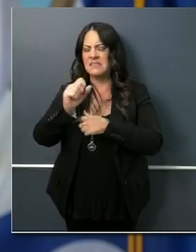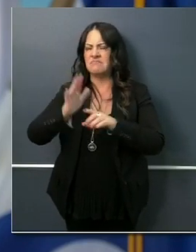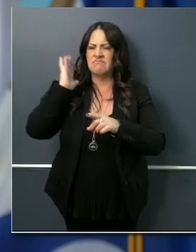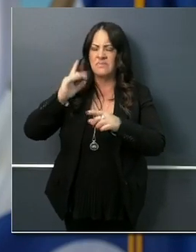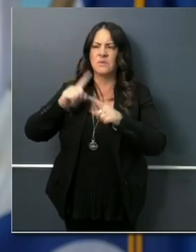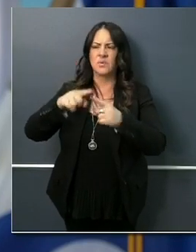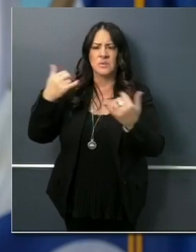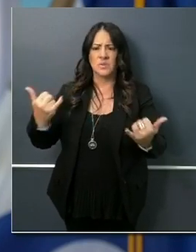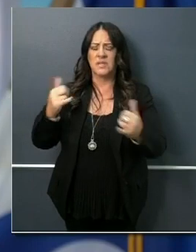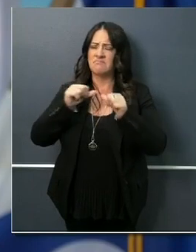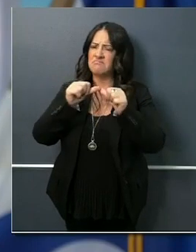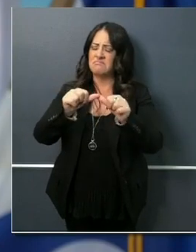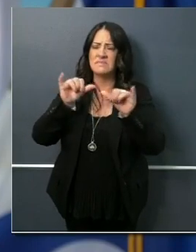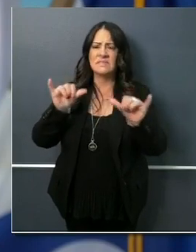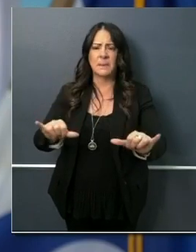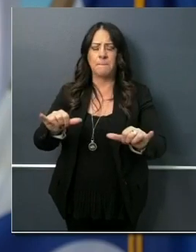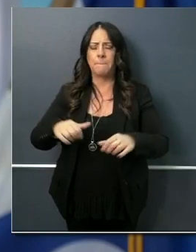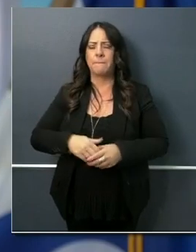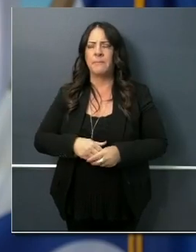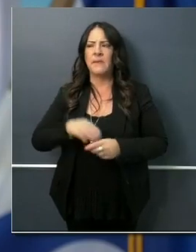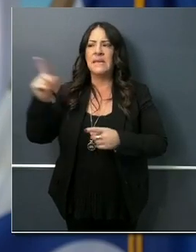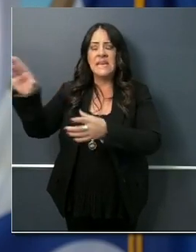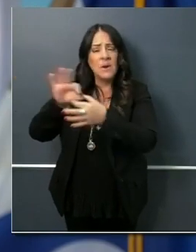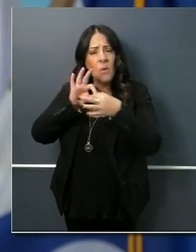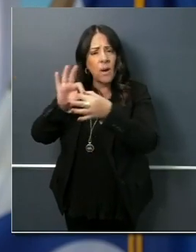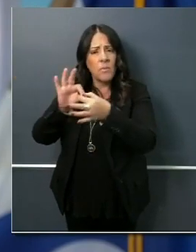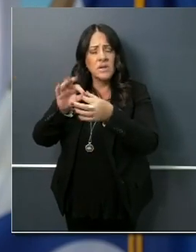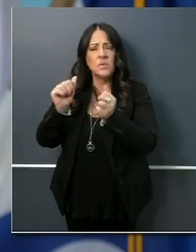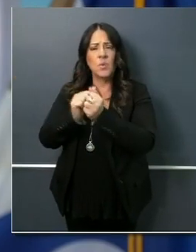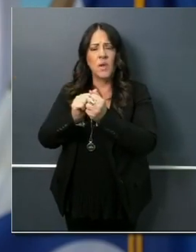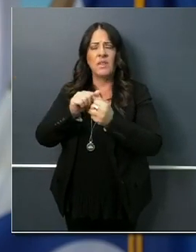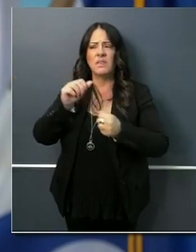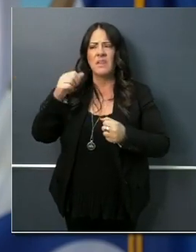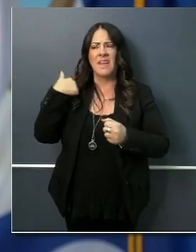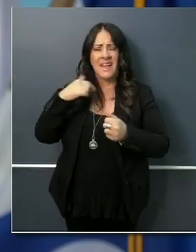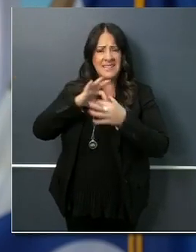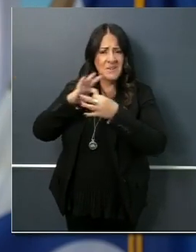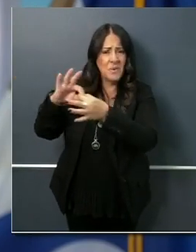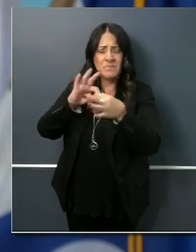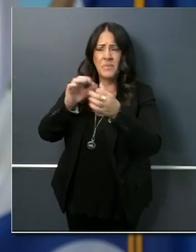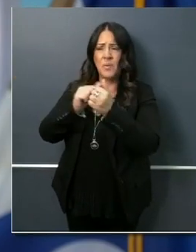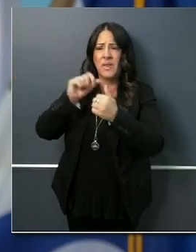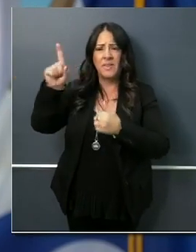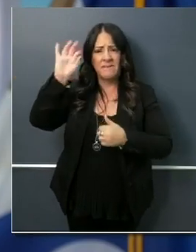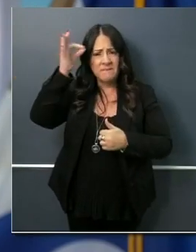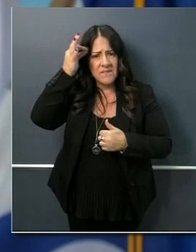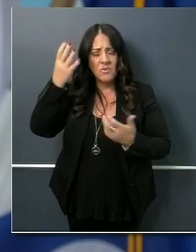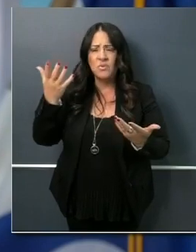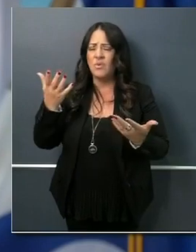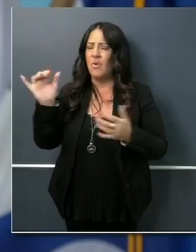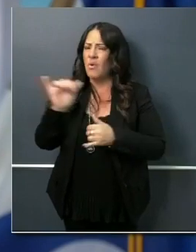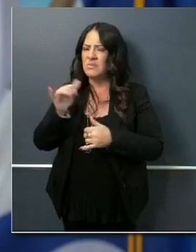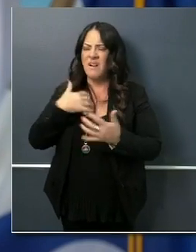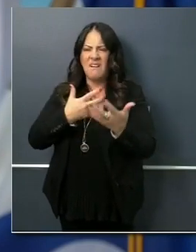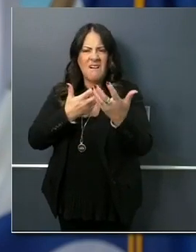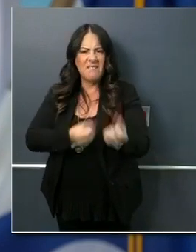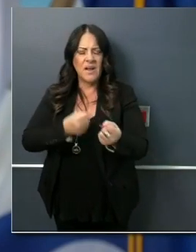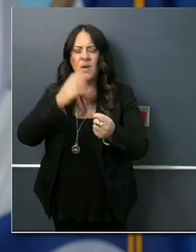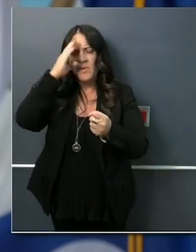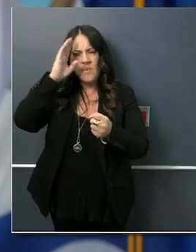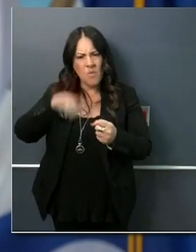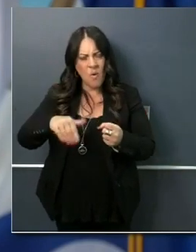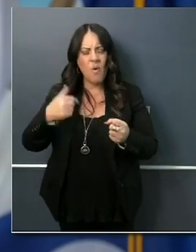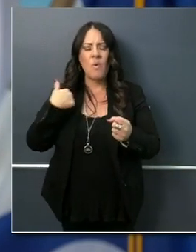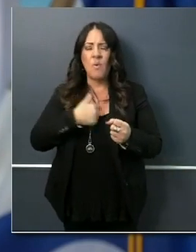and coordination and cooperation with the federal government, I've been crystal clear that that's been afforded us, and I have all the confidence in the world moving